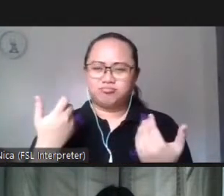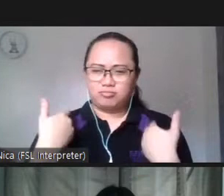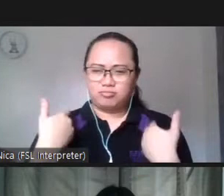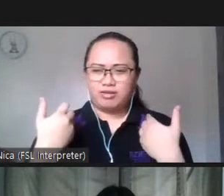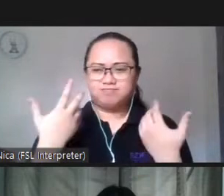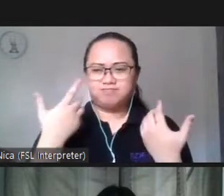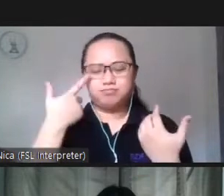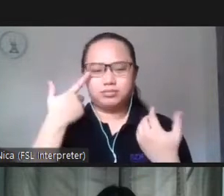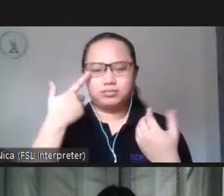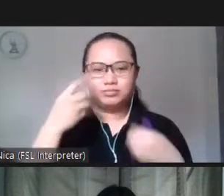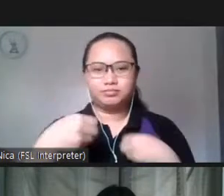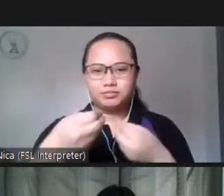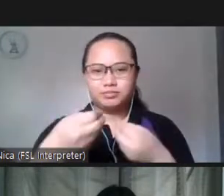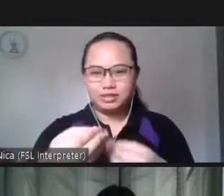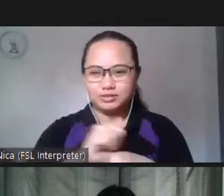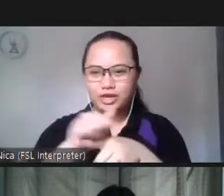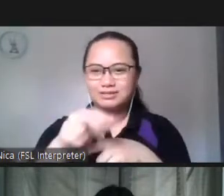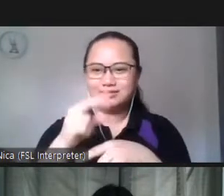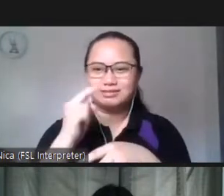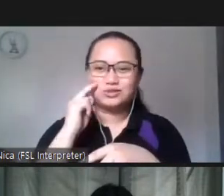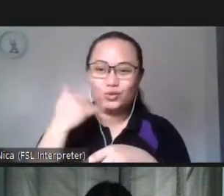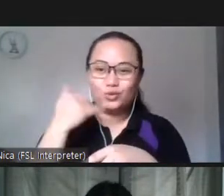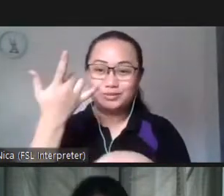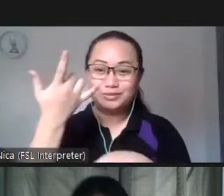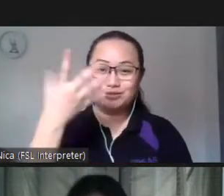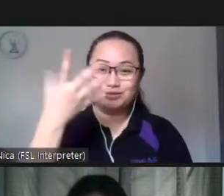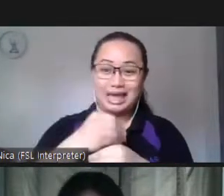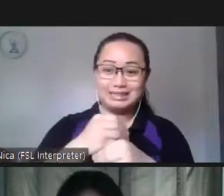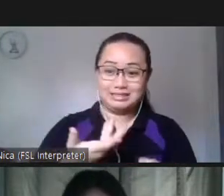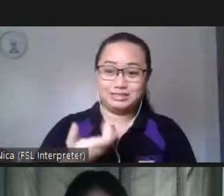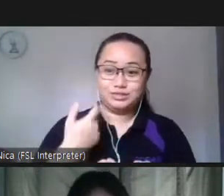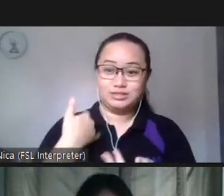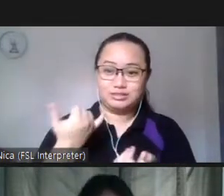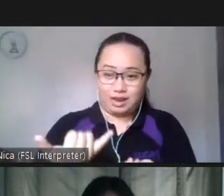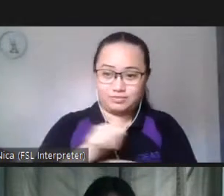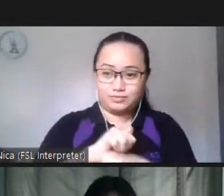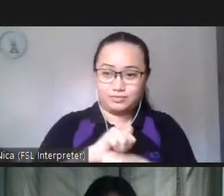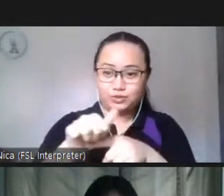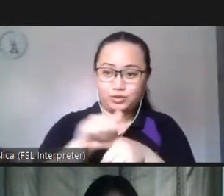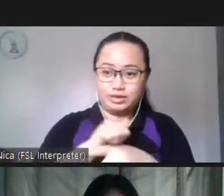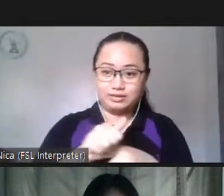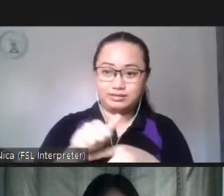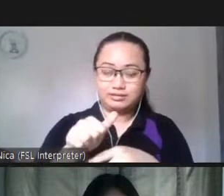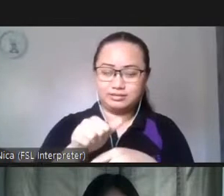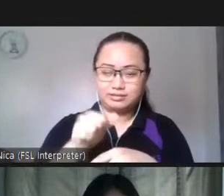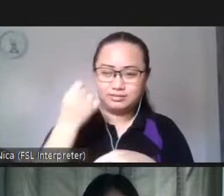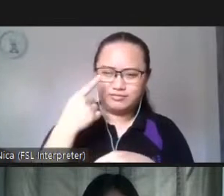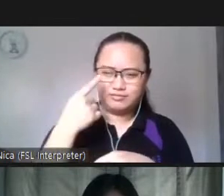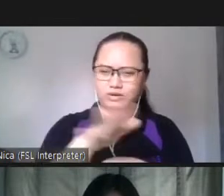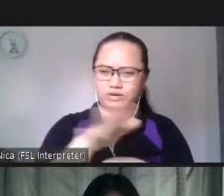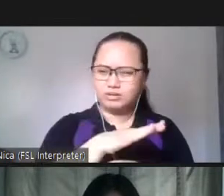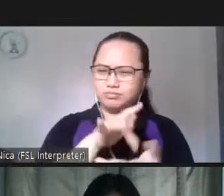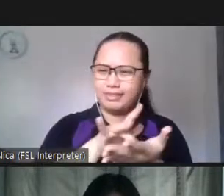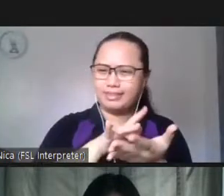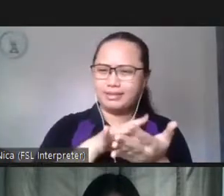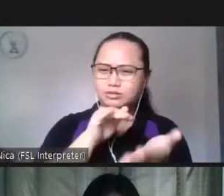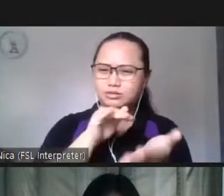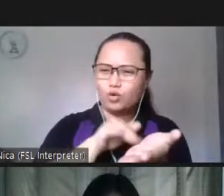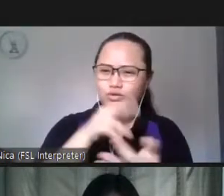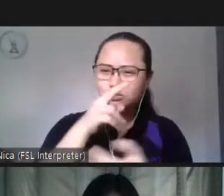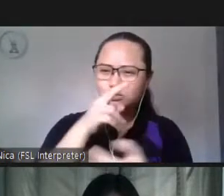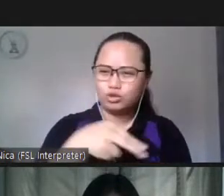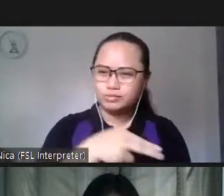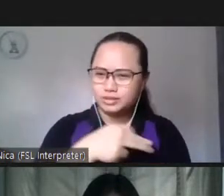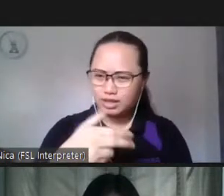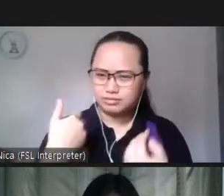actually add to this na meron silang training na ginagawa sa medical doctors hospital. Most of their healthcare